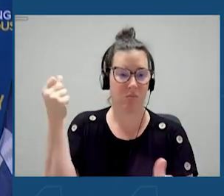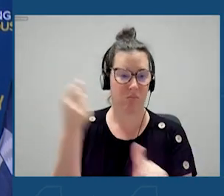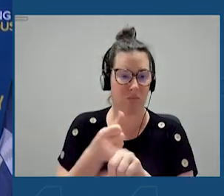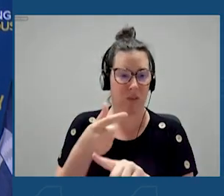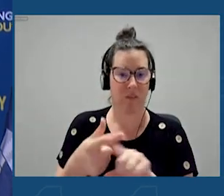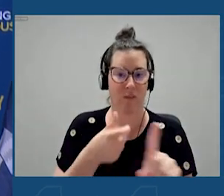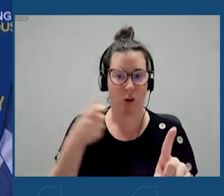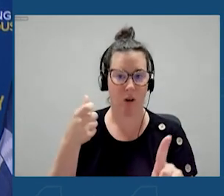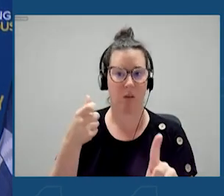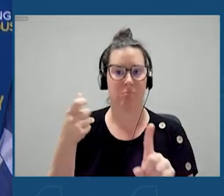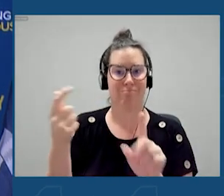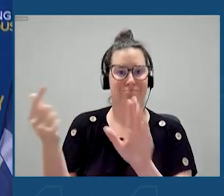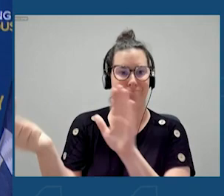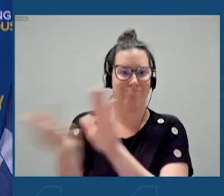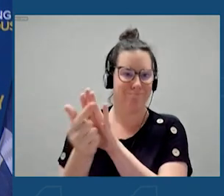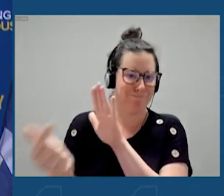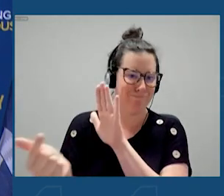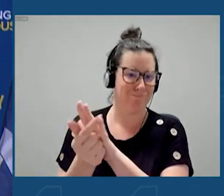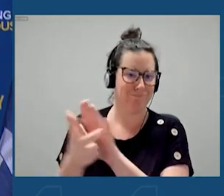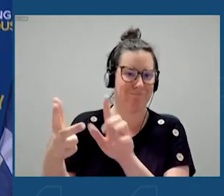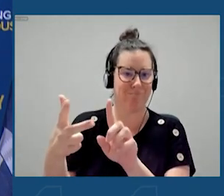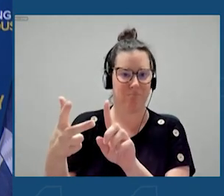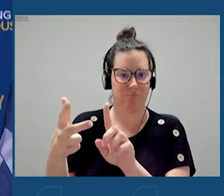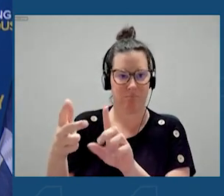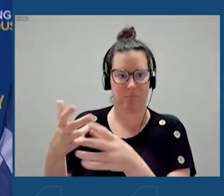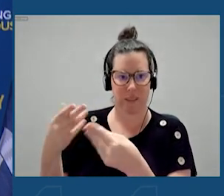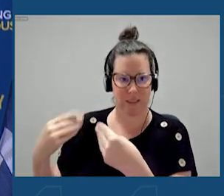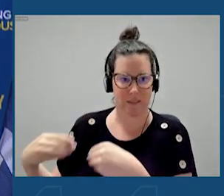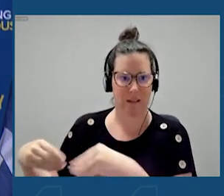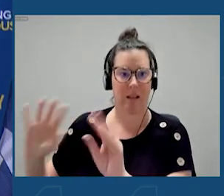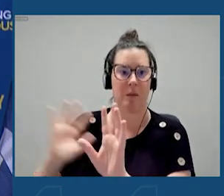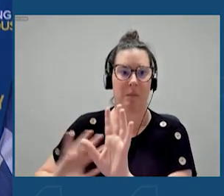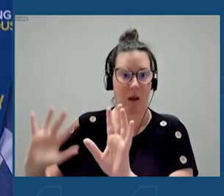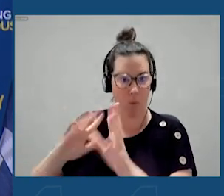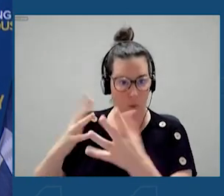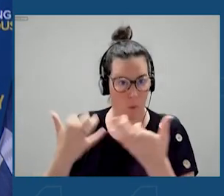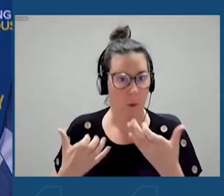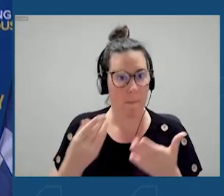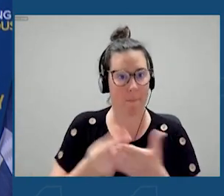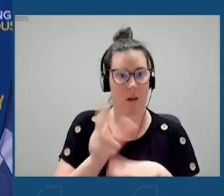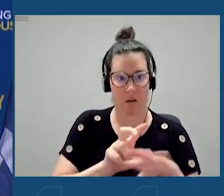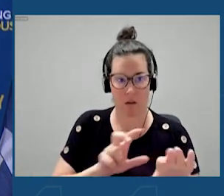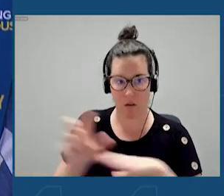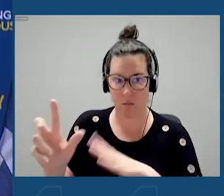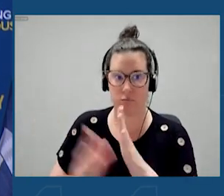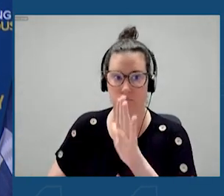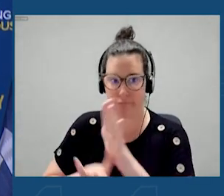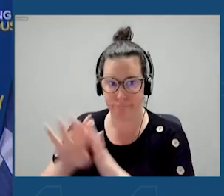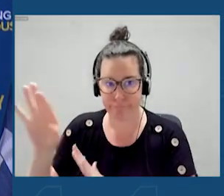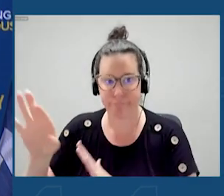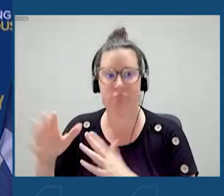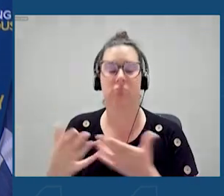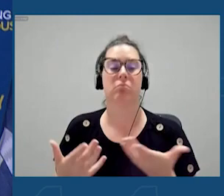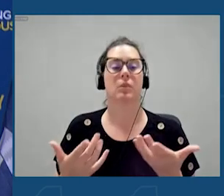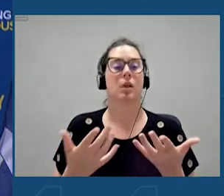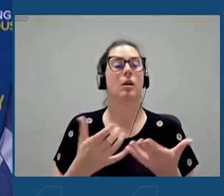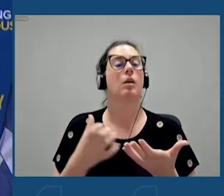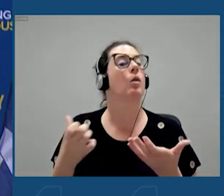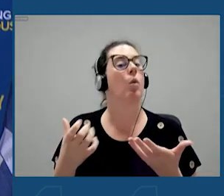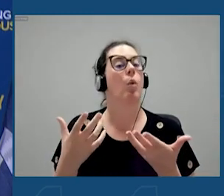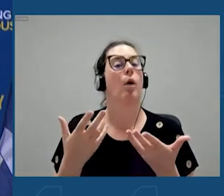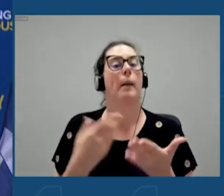of cannabis sales in the past. So we also want to use the rest of the money for public